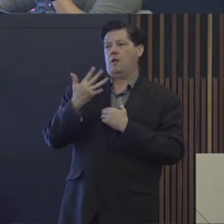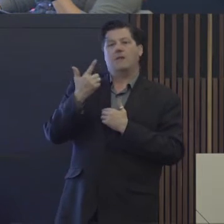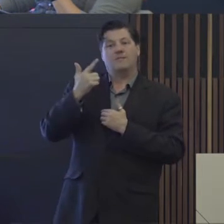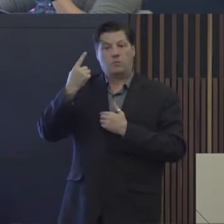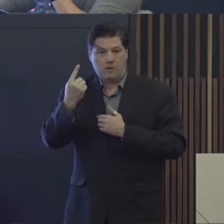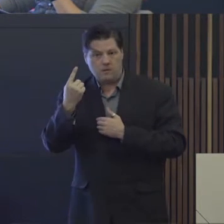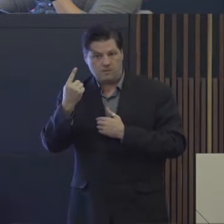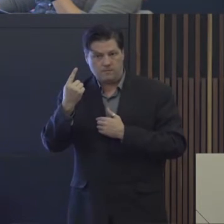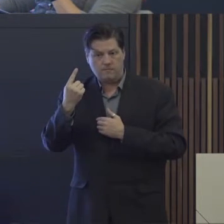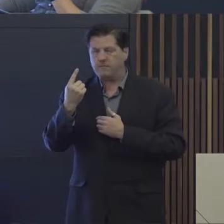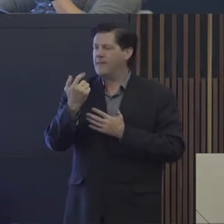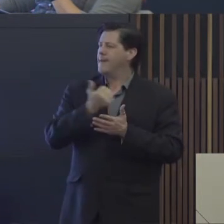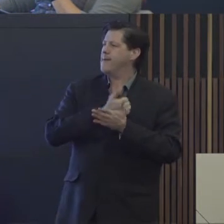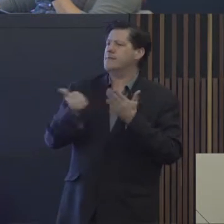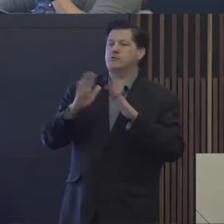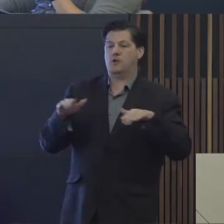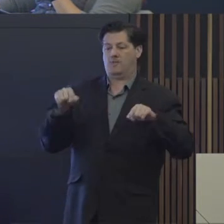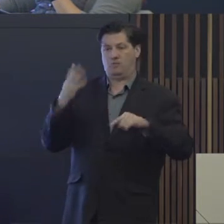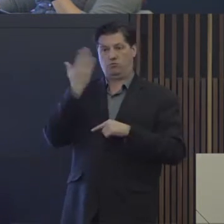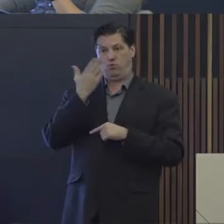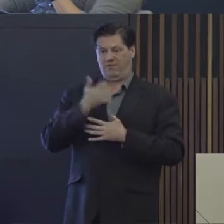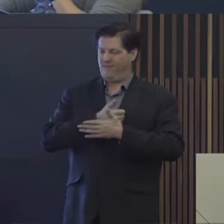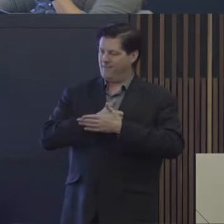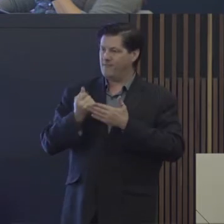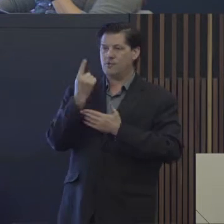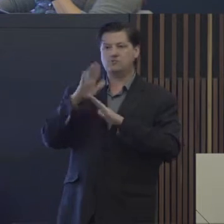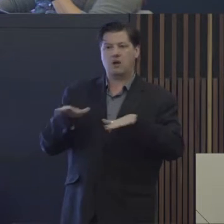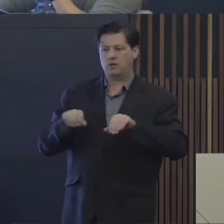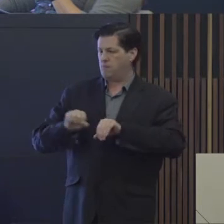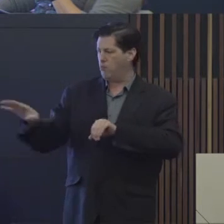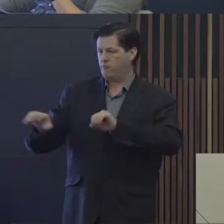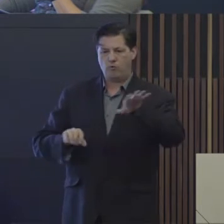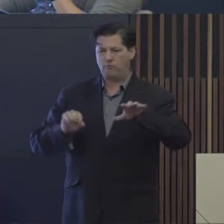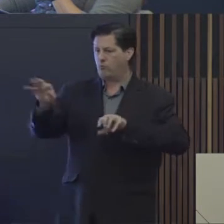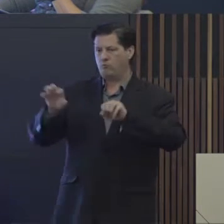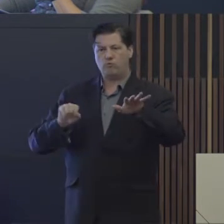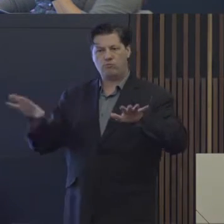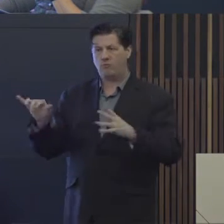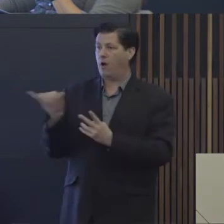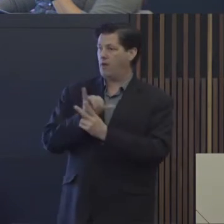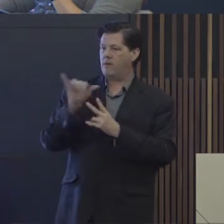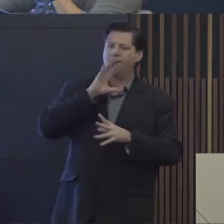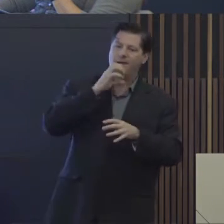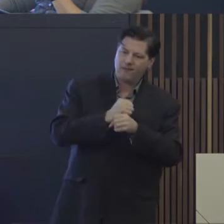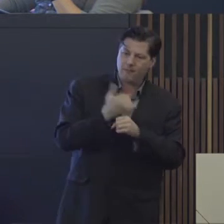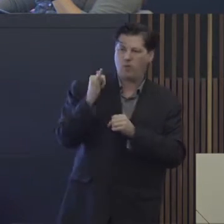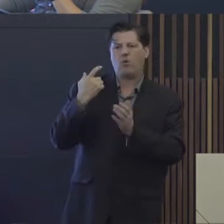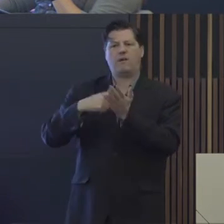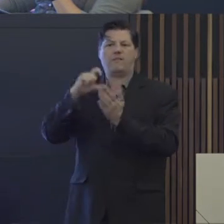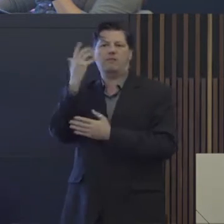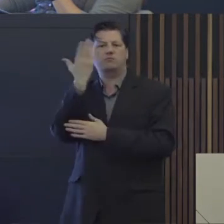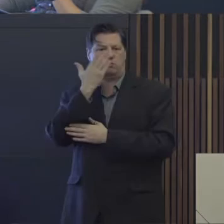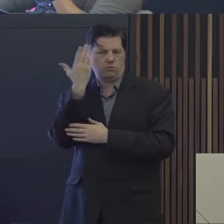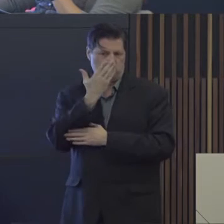1971, every child in that school, Cobram SDS, had been moved into either a government or Catholic secondary school